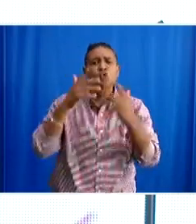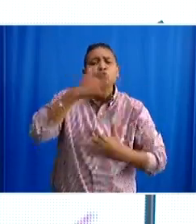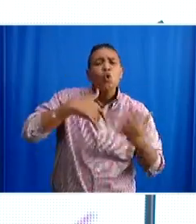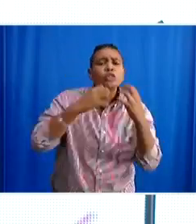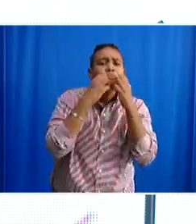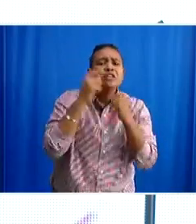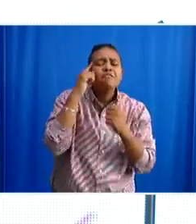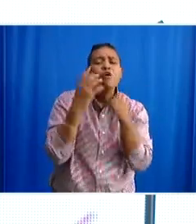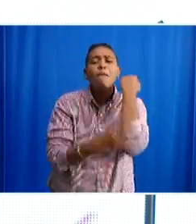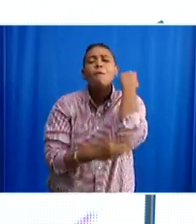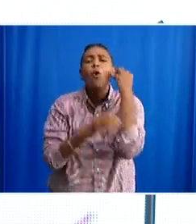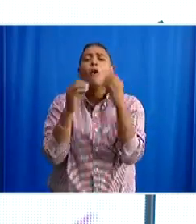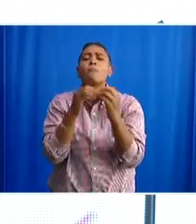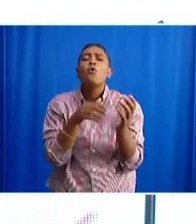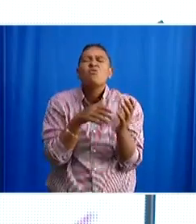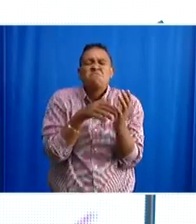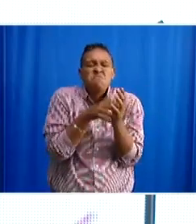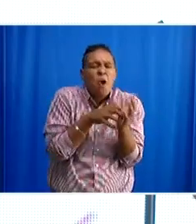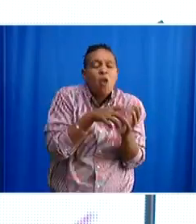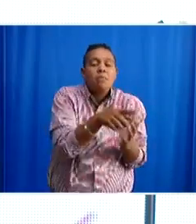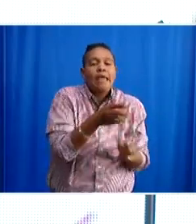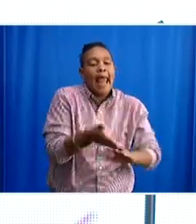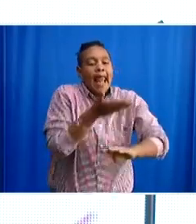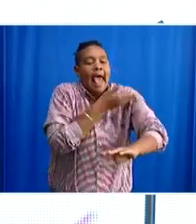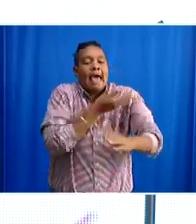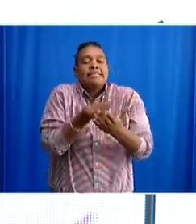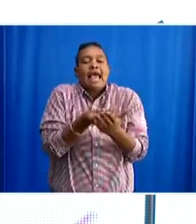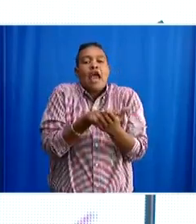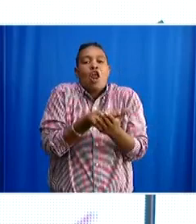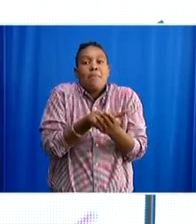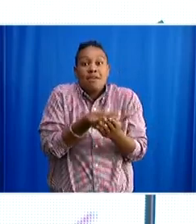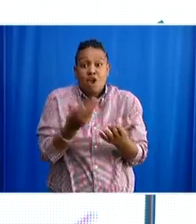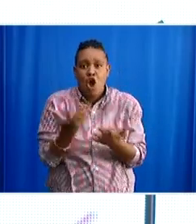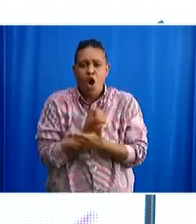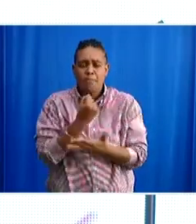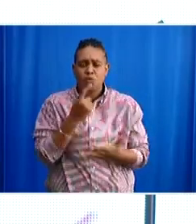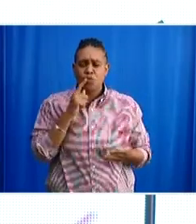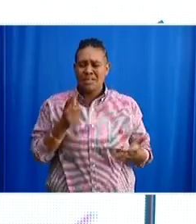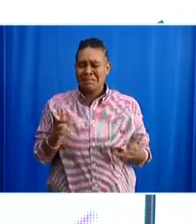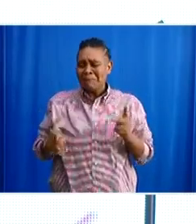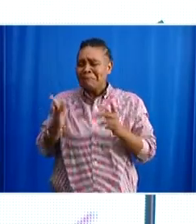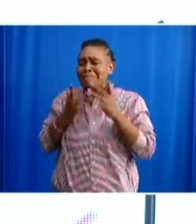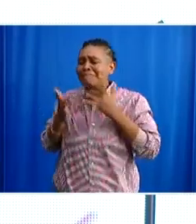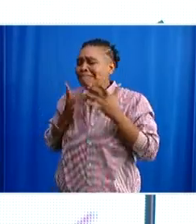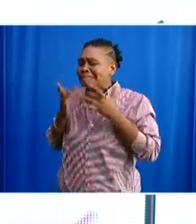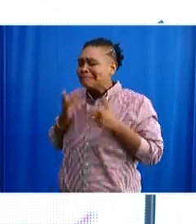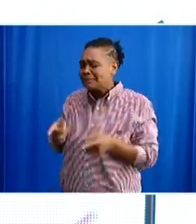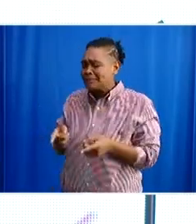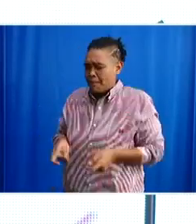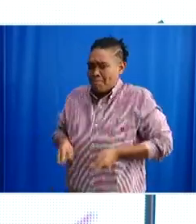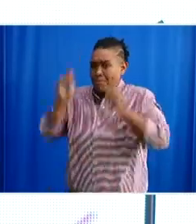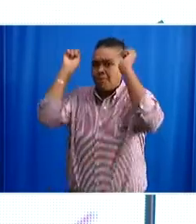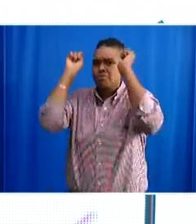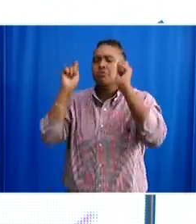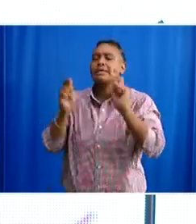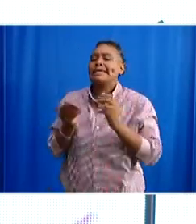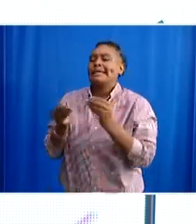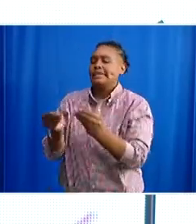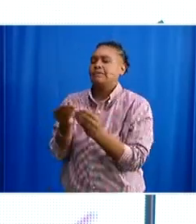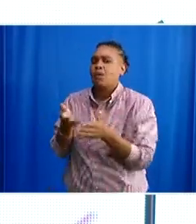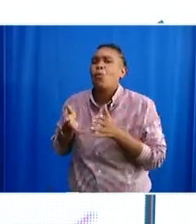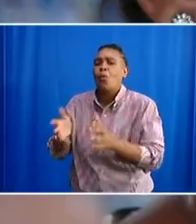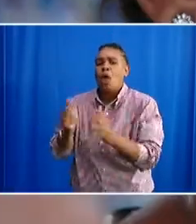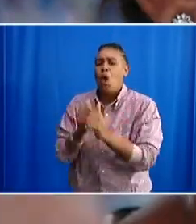vulnerable, enhancing economic opportunities, which are a companion. If you're going to pull people out of poverty, you have to create new economic